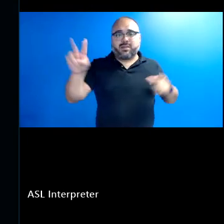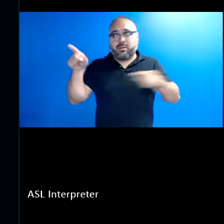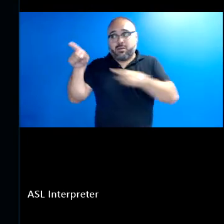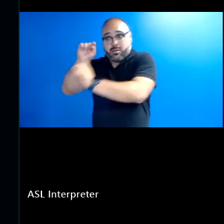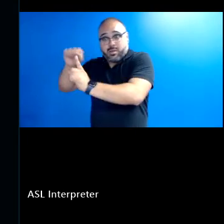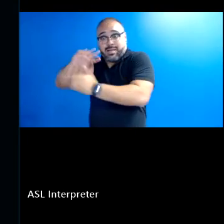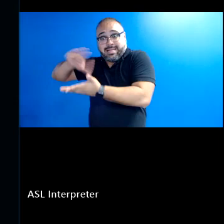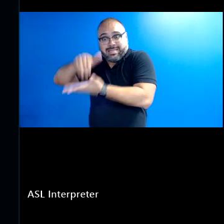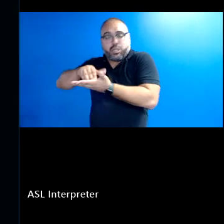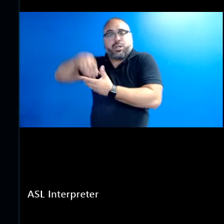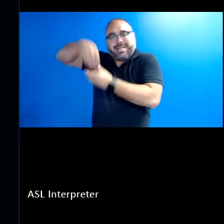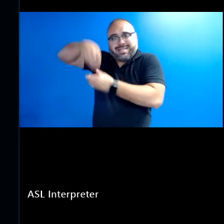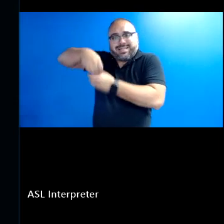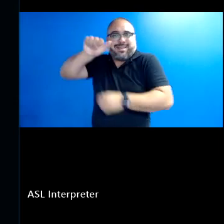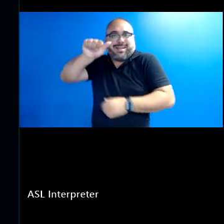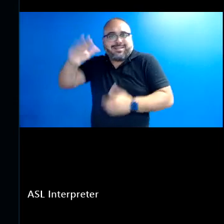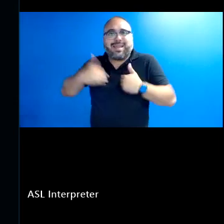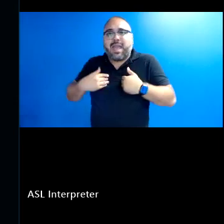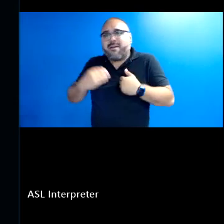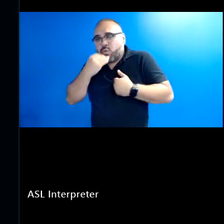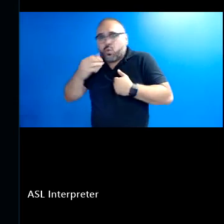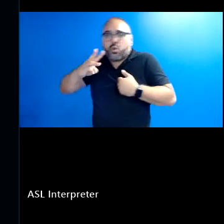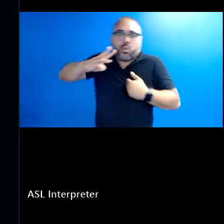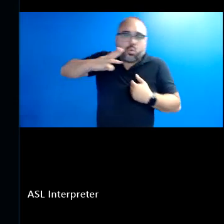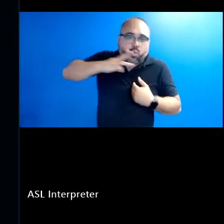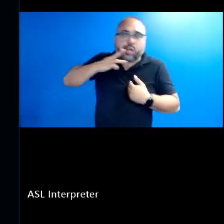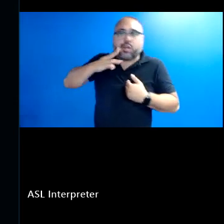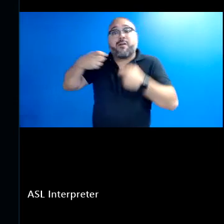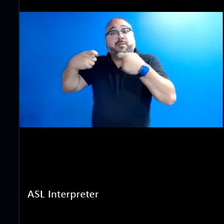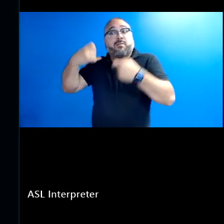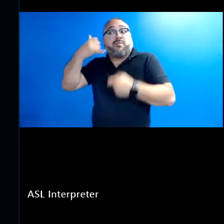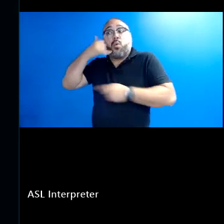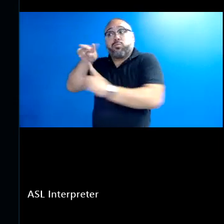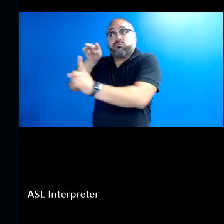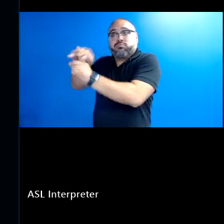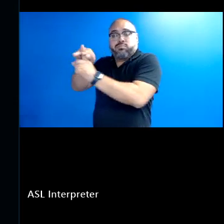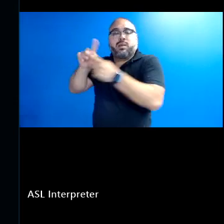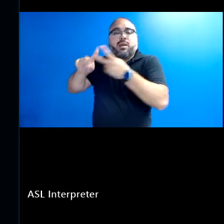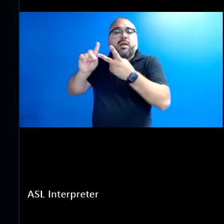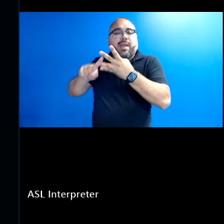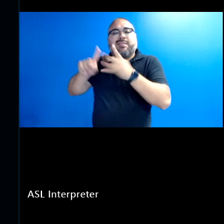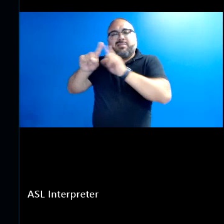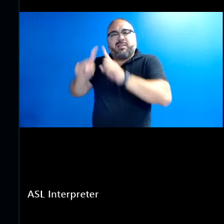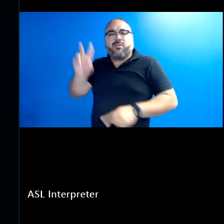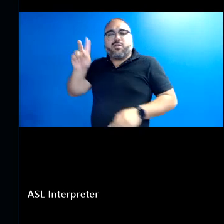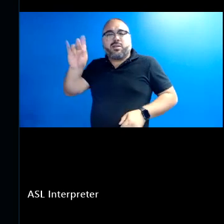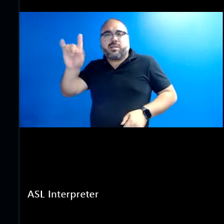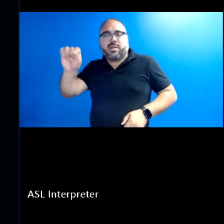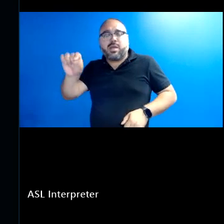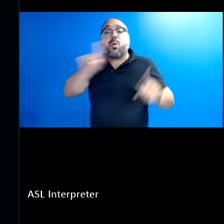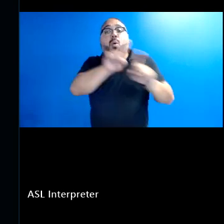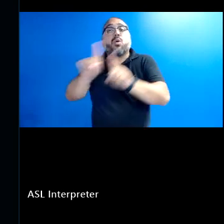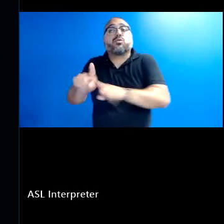controlled centers with snacks, water, charging stations, and resiliency kits. We also provide additional support for customers